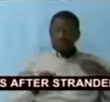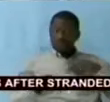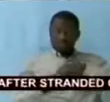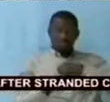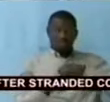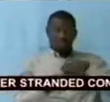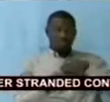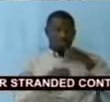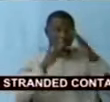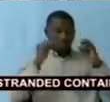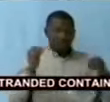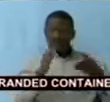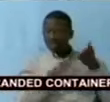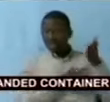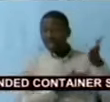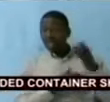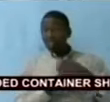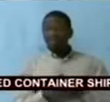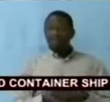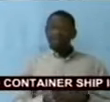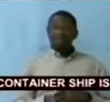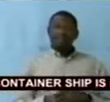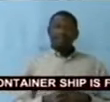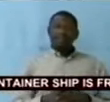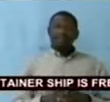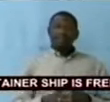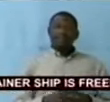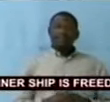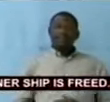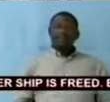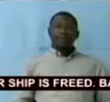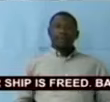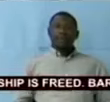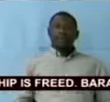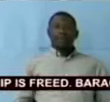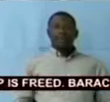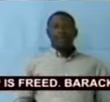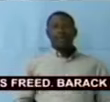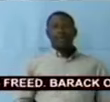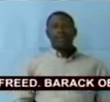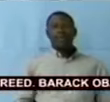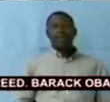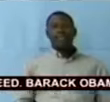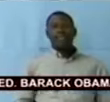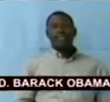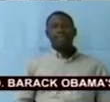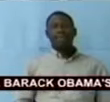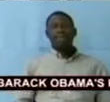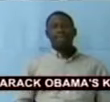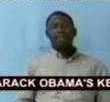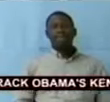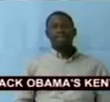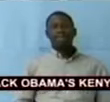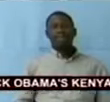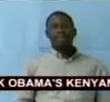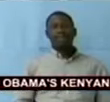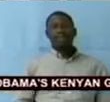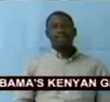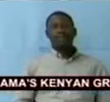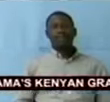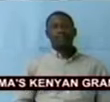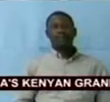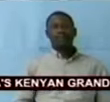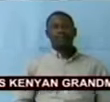mbetani nala mbesele ninji wala nkakilako lunyininka watu la kokitite watu sitale bari kajabiro mendina wala